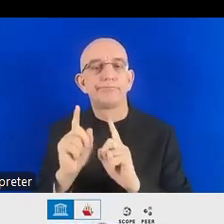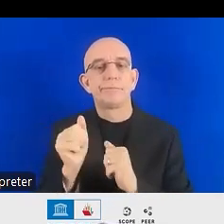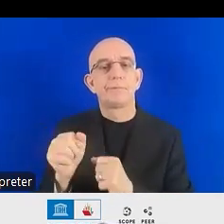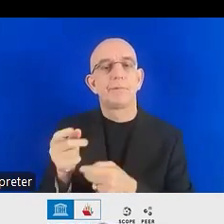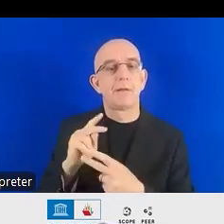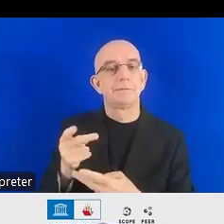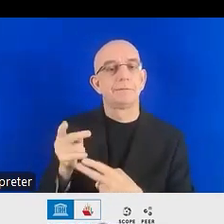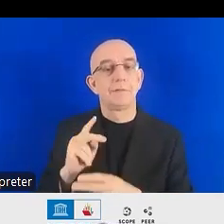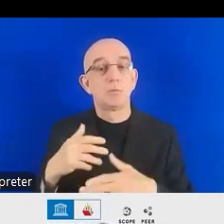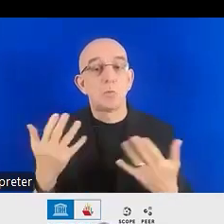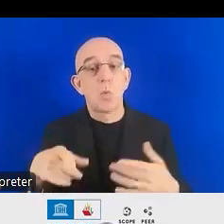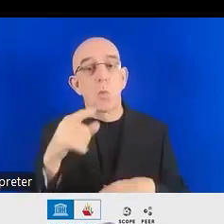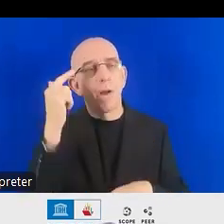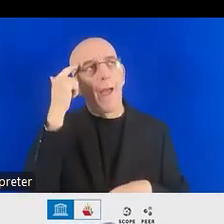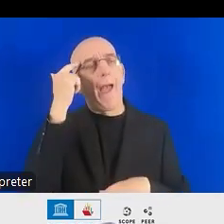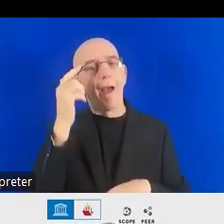to our three panelists.